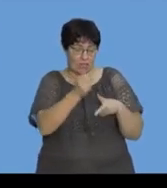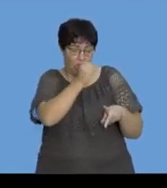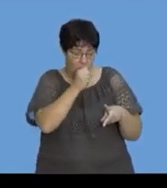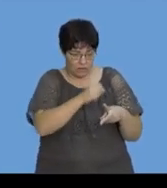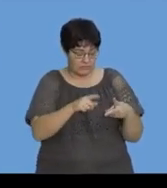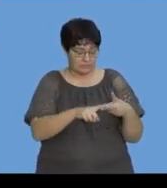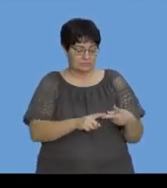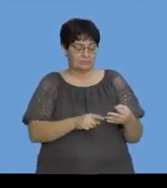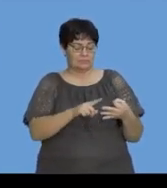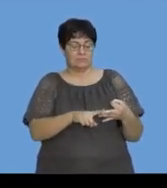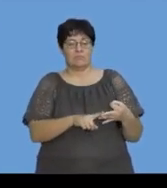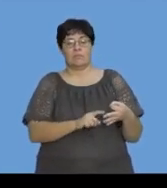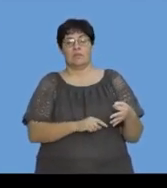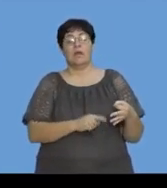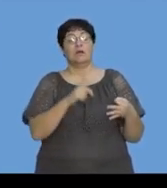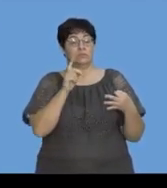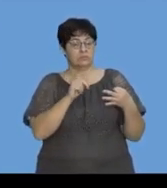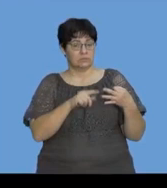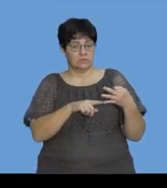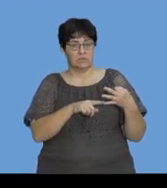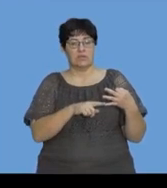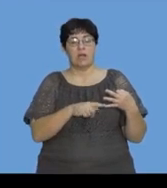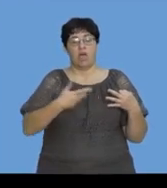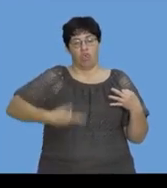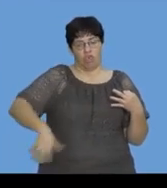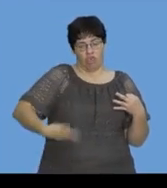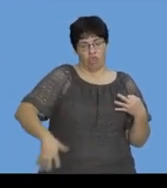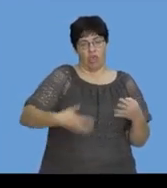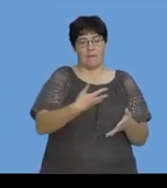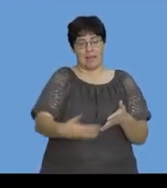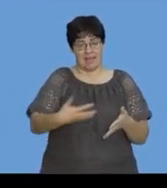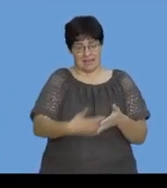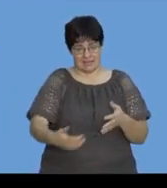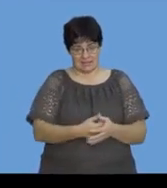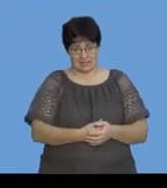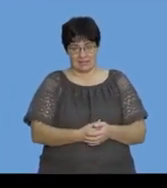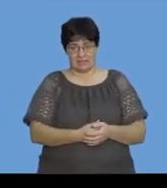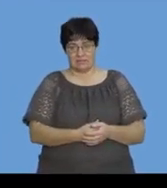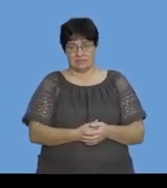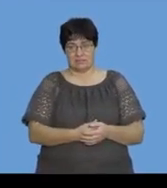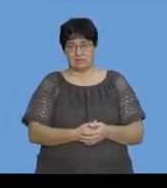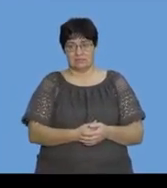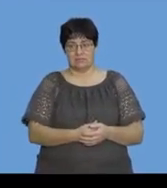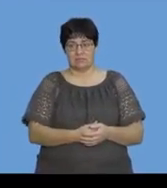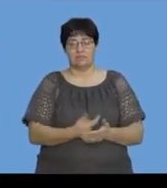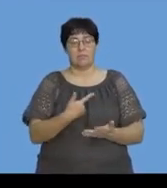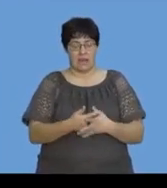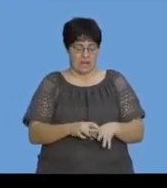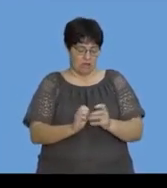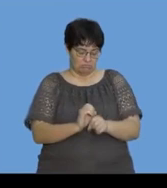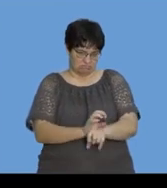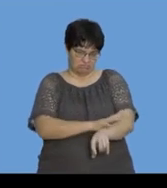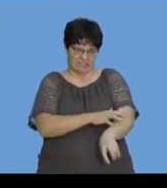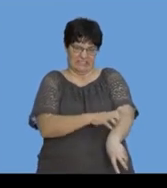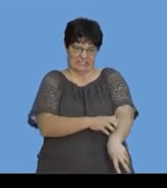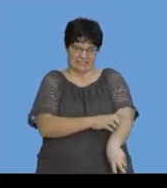blood. 2. And have bloody diarrhea. 3. And get